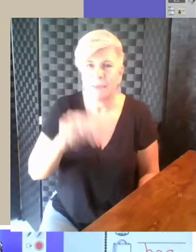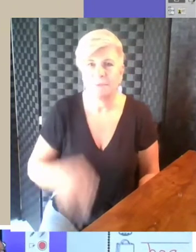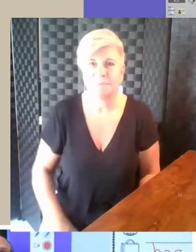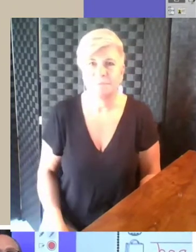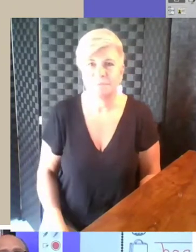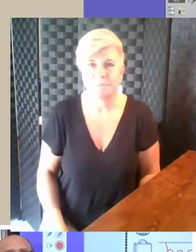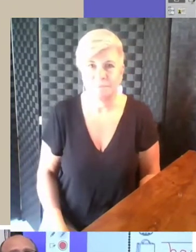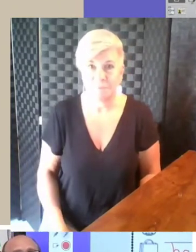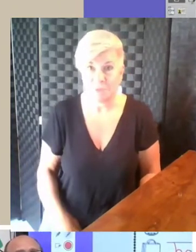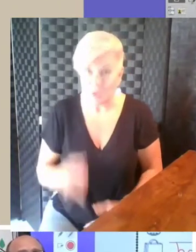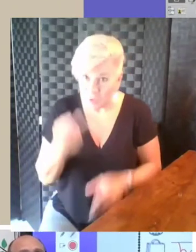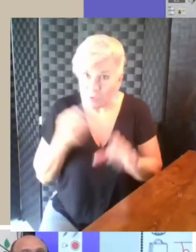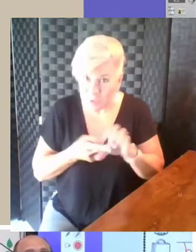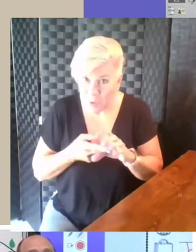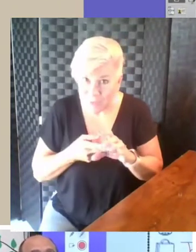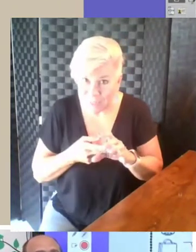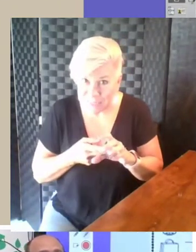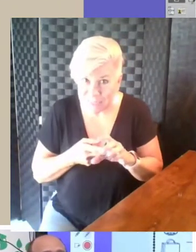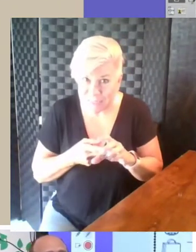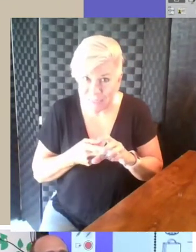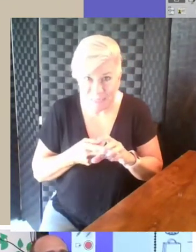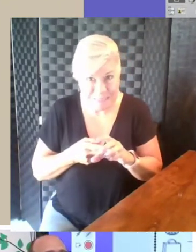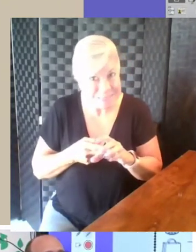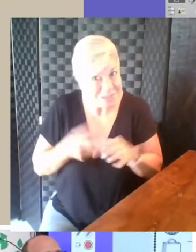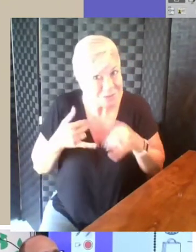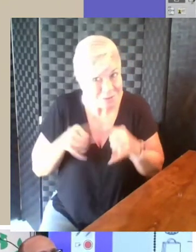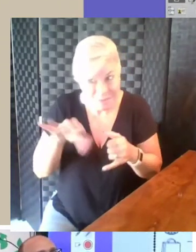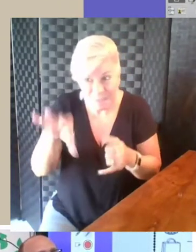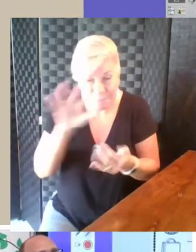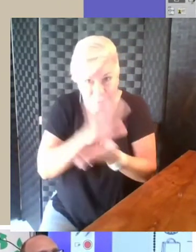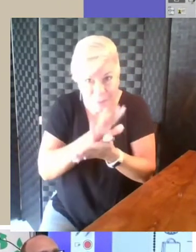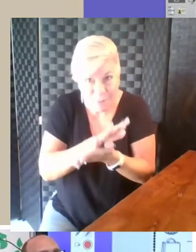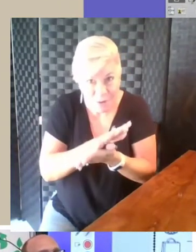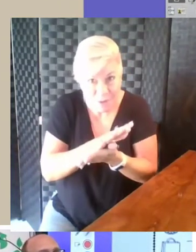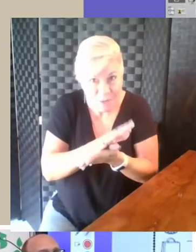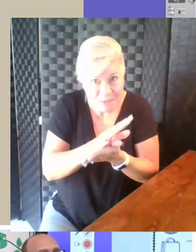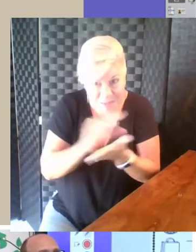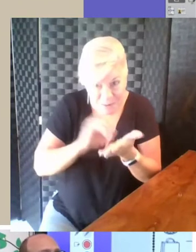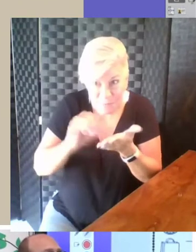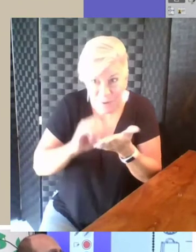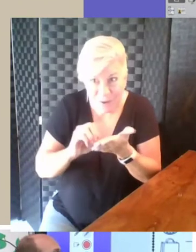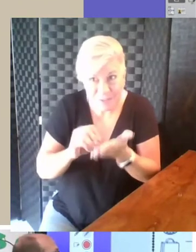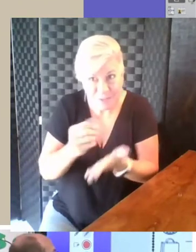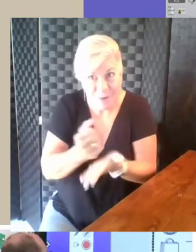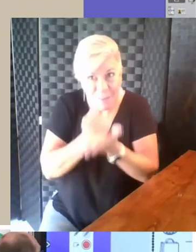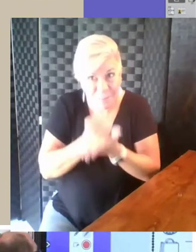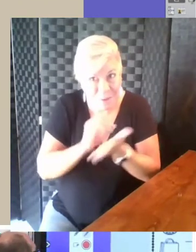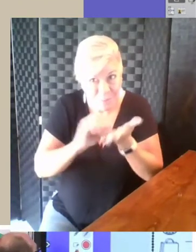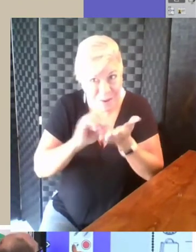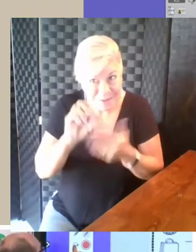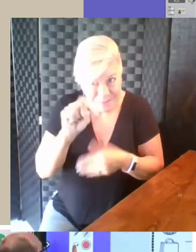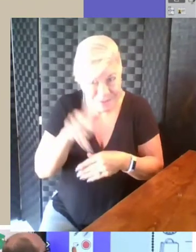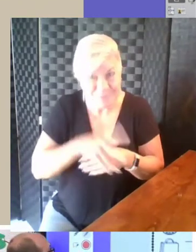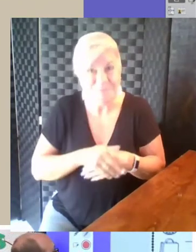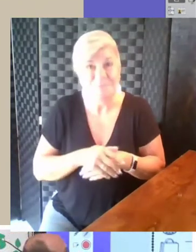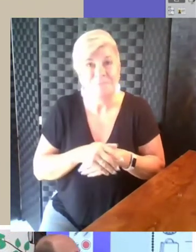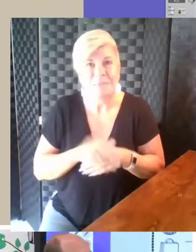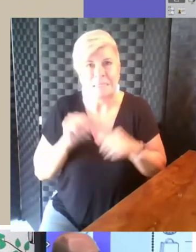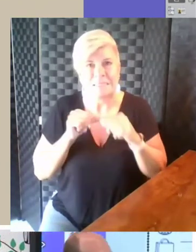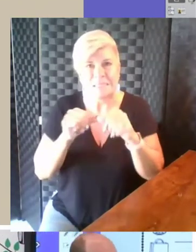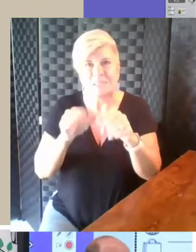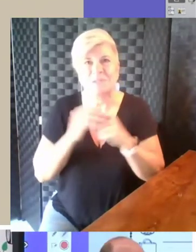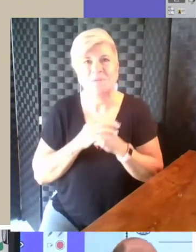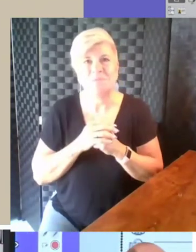Are you doing these with me? If not, it's not too late to still grab a piece of paper. It'll be really helpful if you learn how to write all these. Ready? Let's keep going.